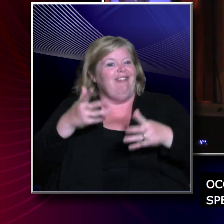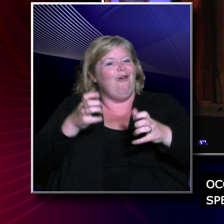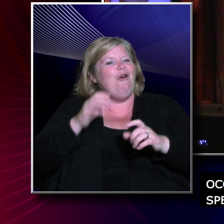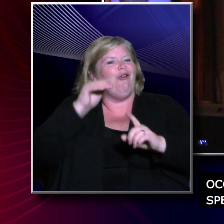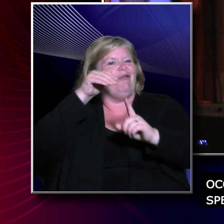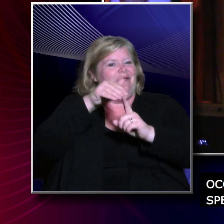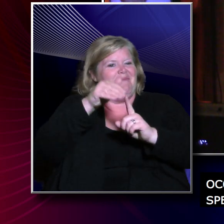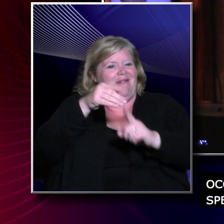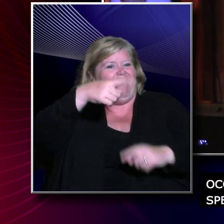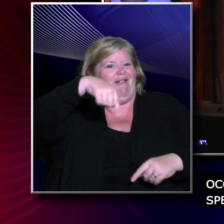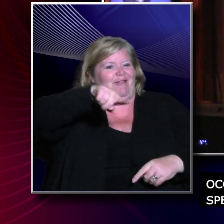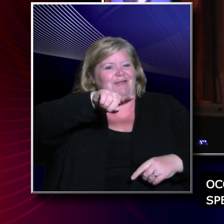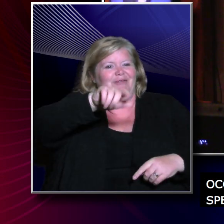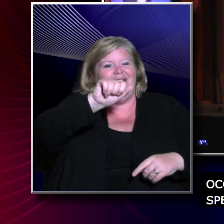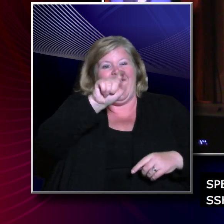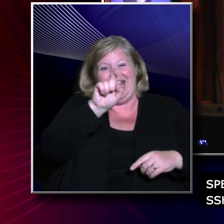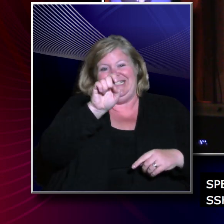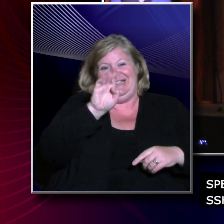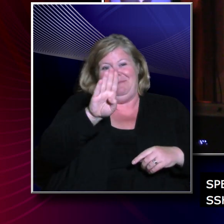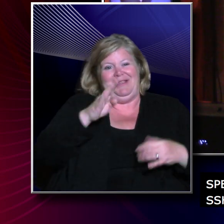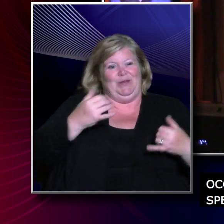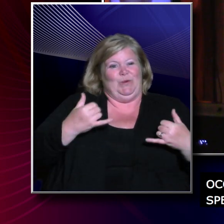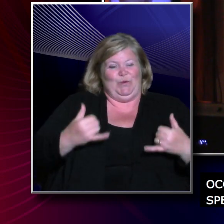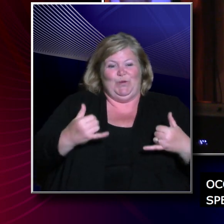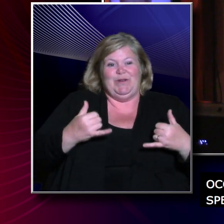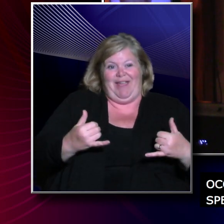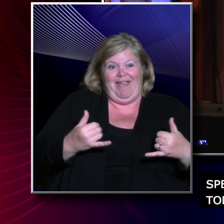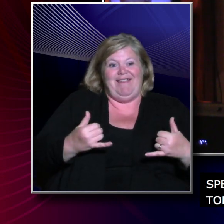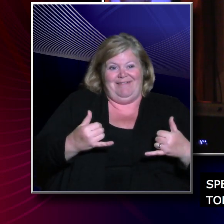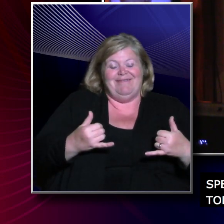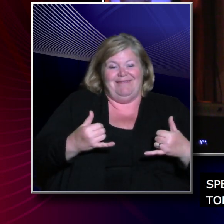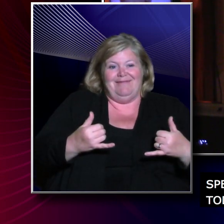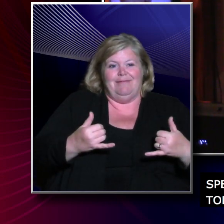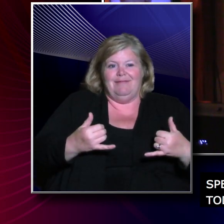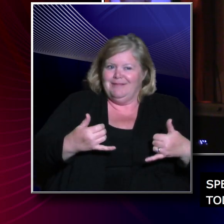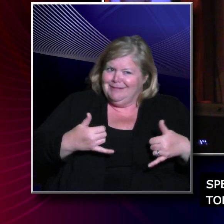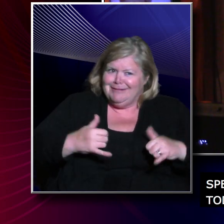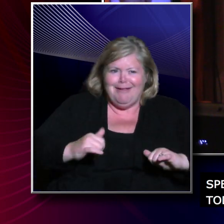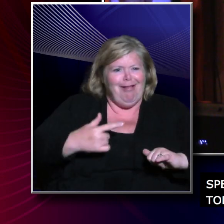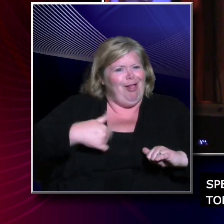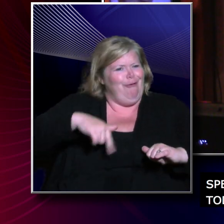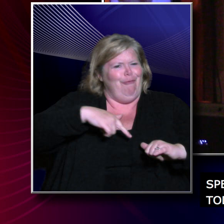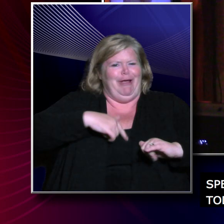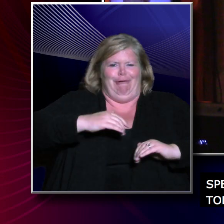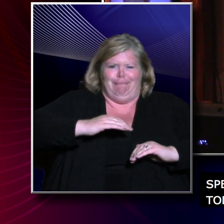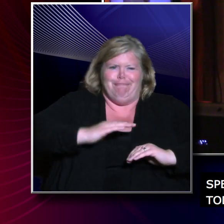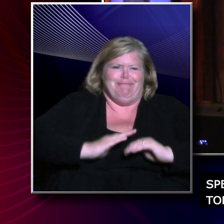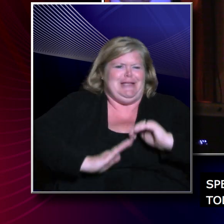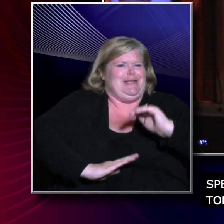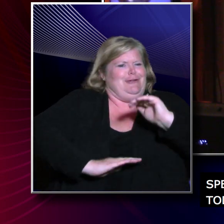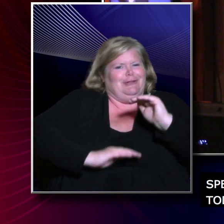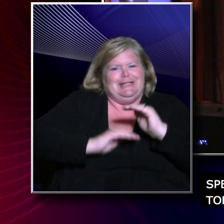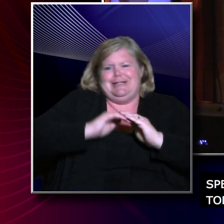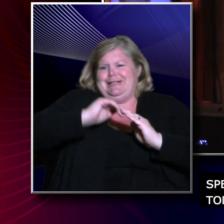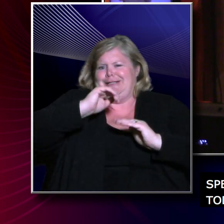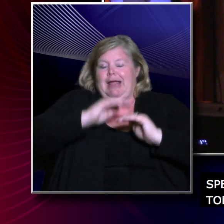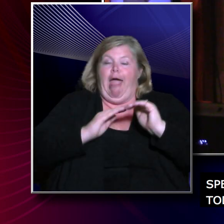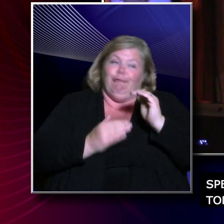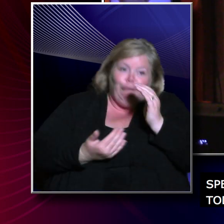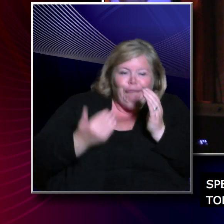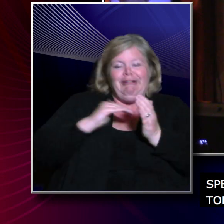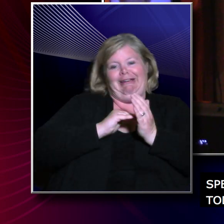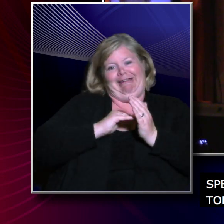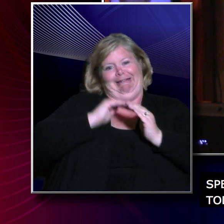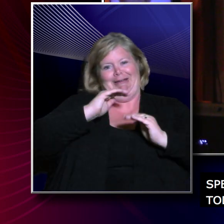the ASDB today, we're still building and rebuilding